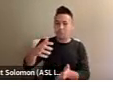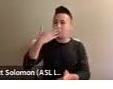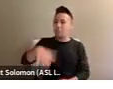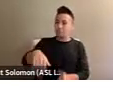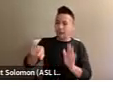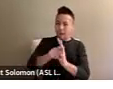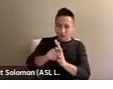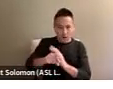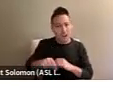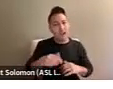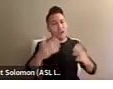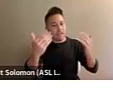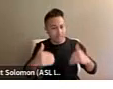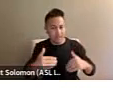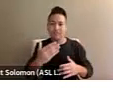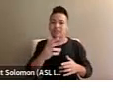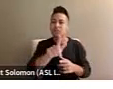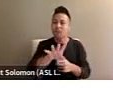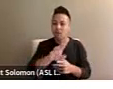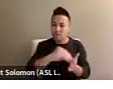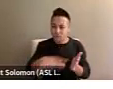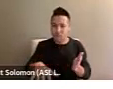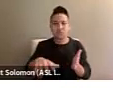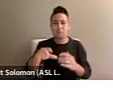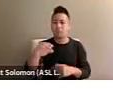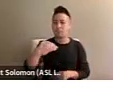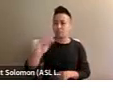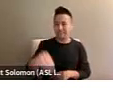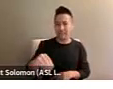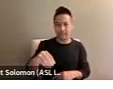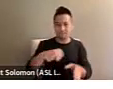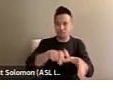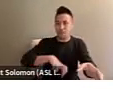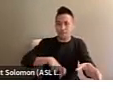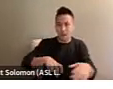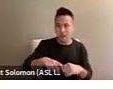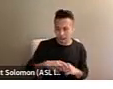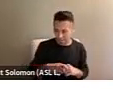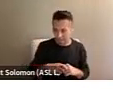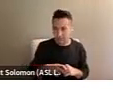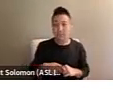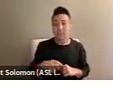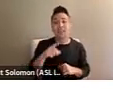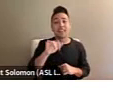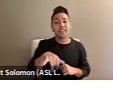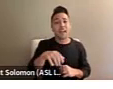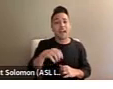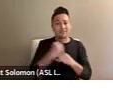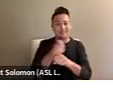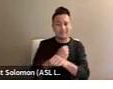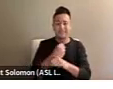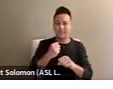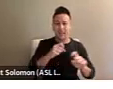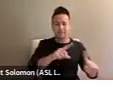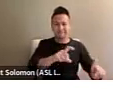of the cost of textbooks. So just so you know the statistics here, this was done over 30 institutions in the